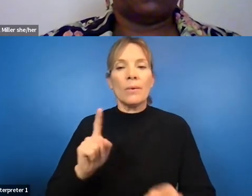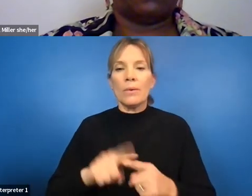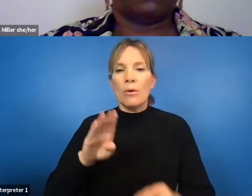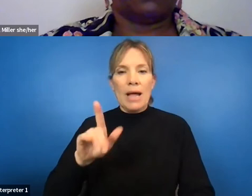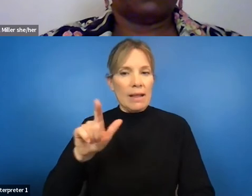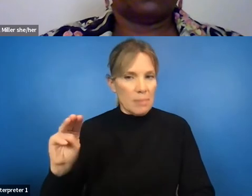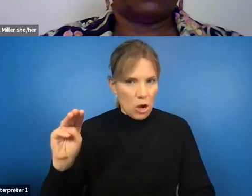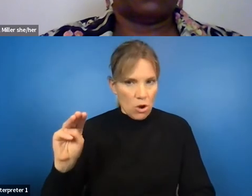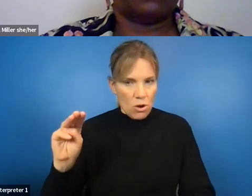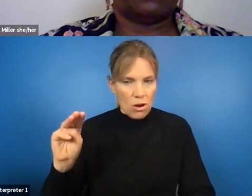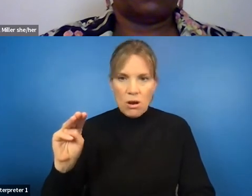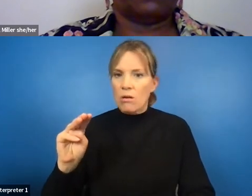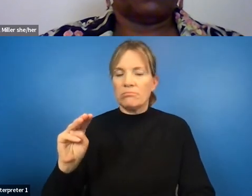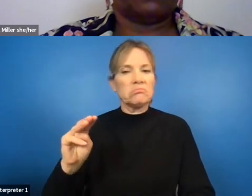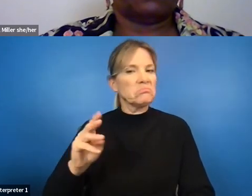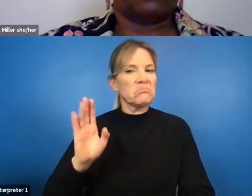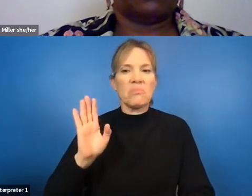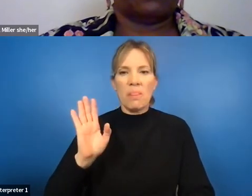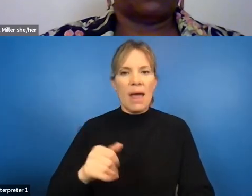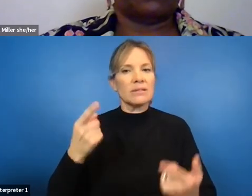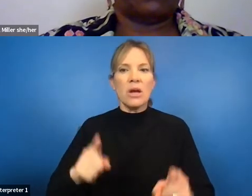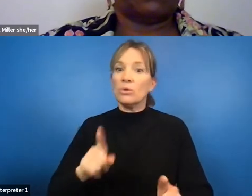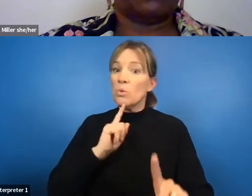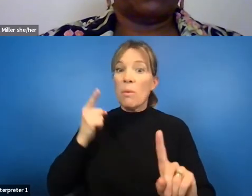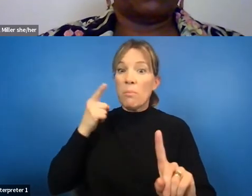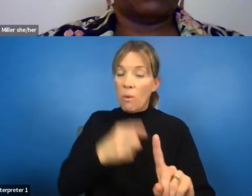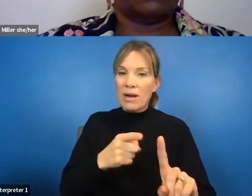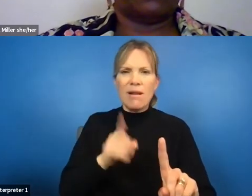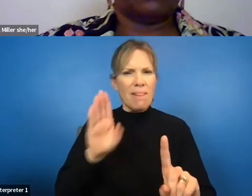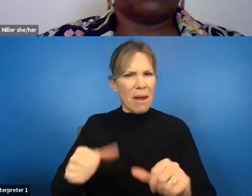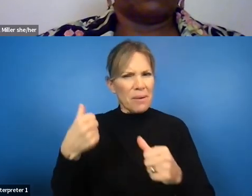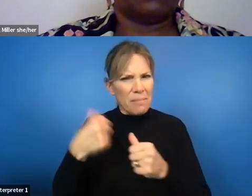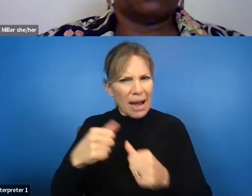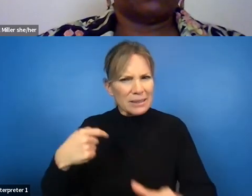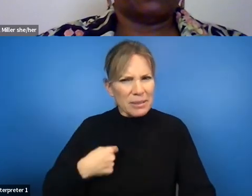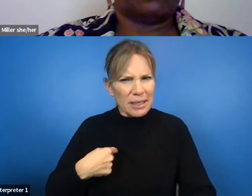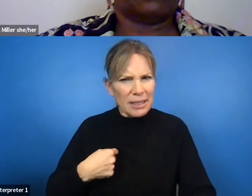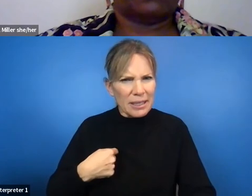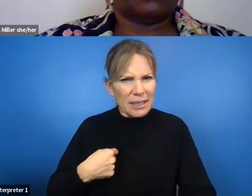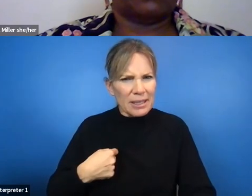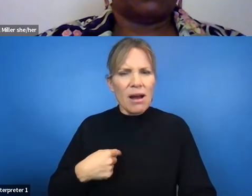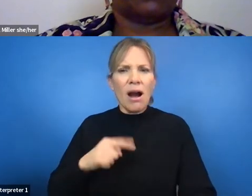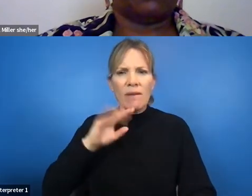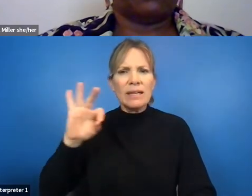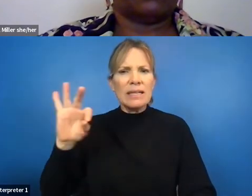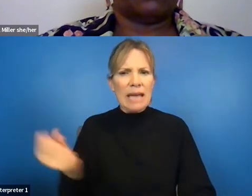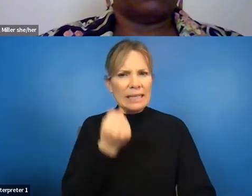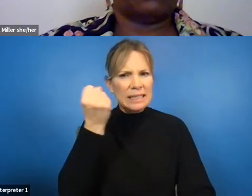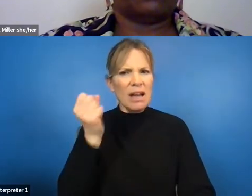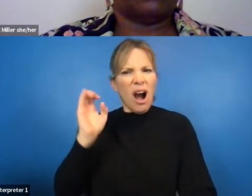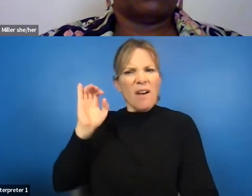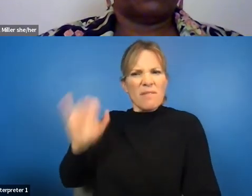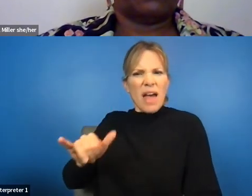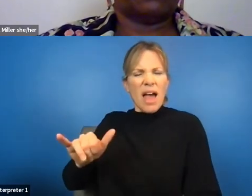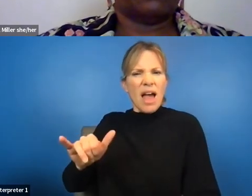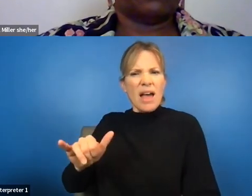Matter has been, to the point where it reminds me of the 90s, of that